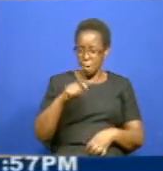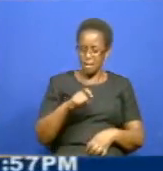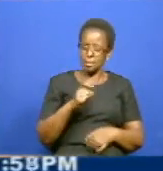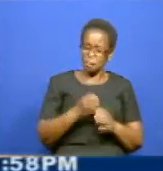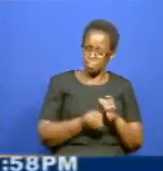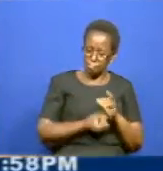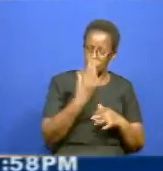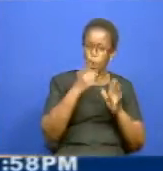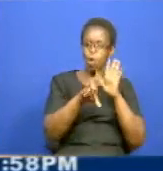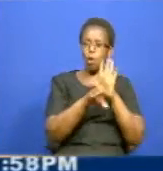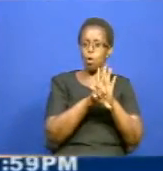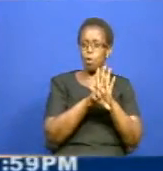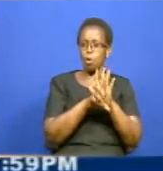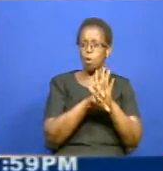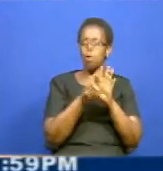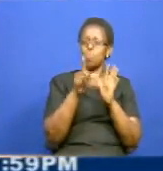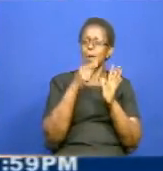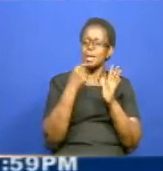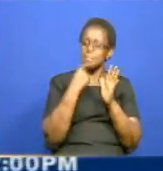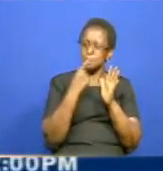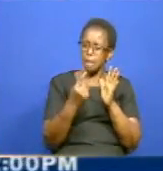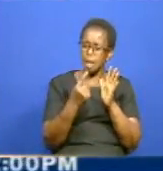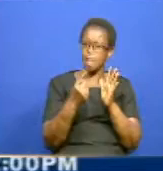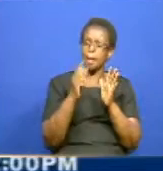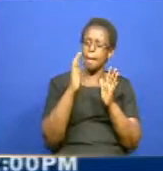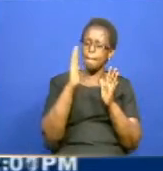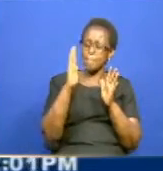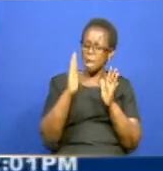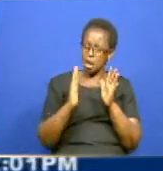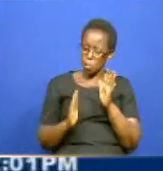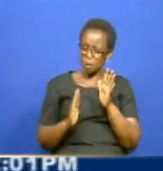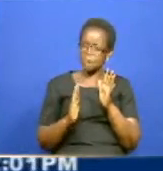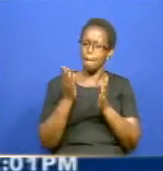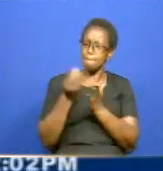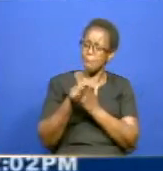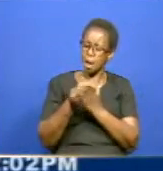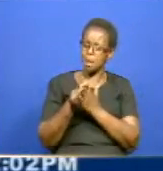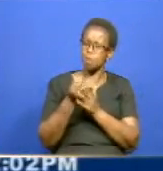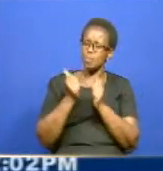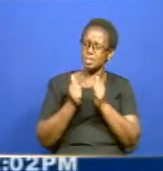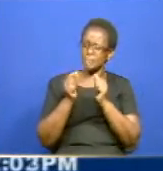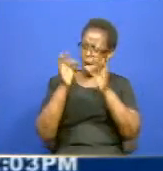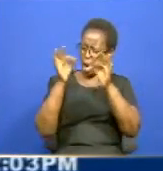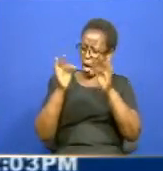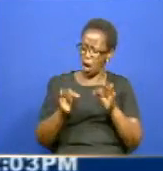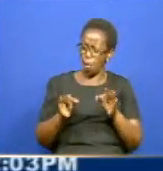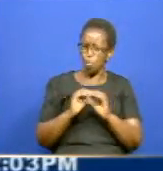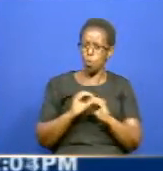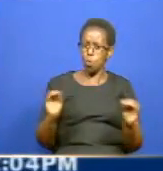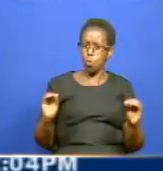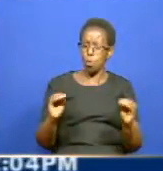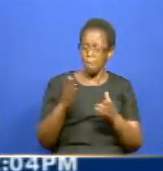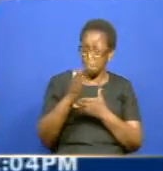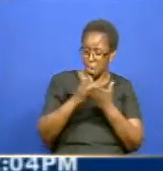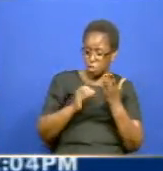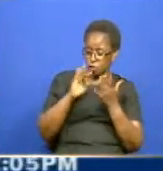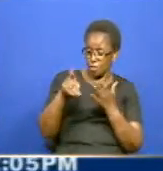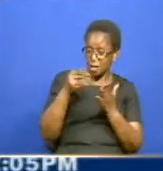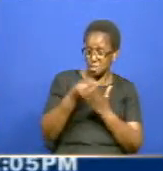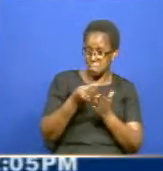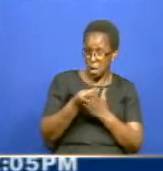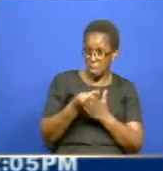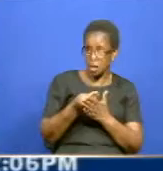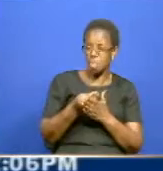legislation and saying the billions which is never accounted for, part of it, 10 or 20%, instead of being used